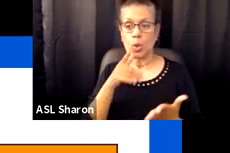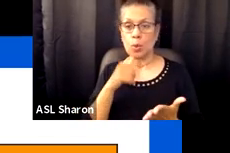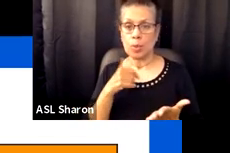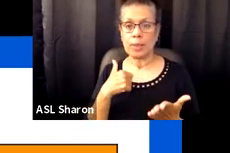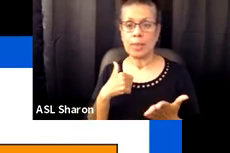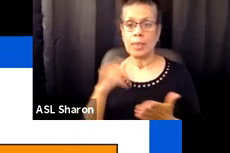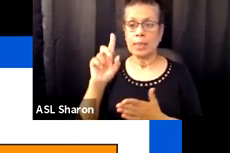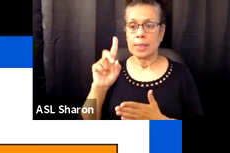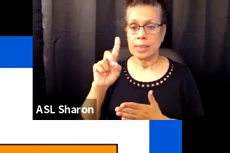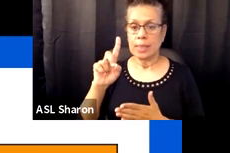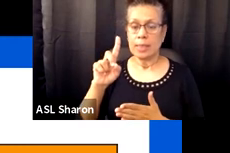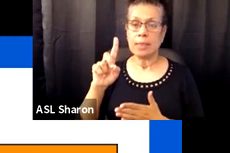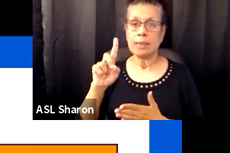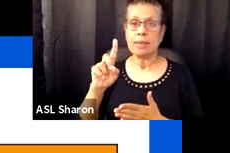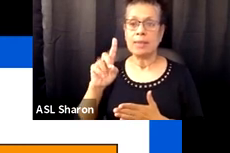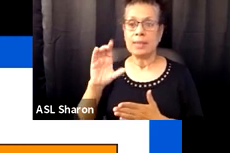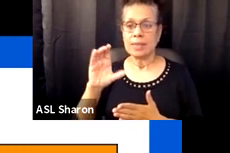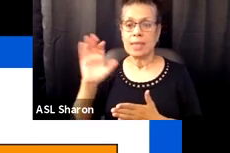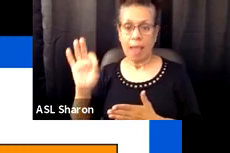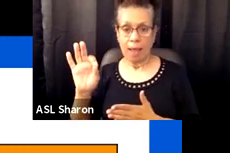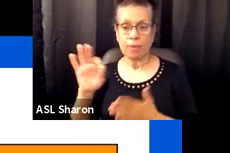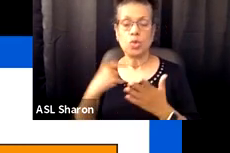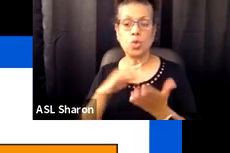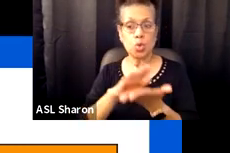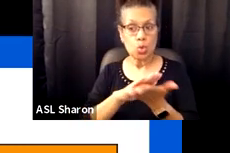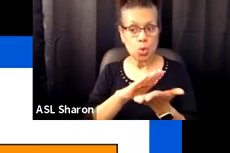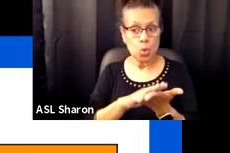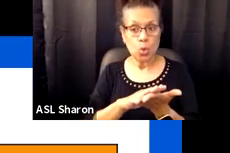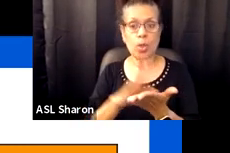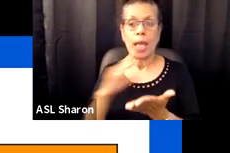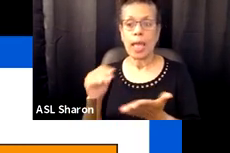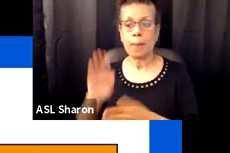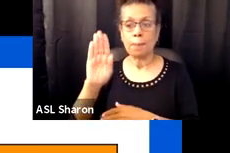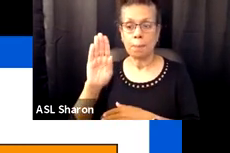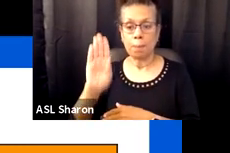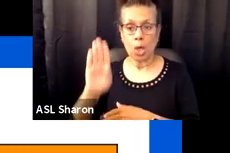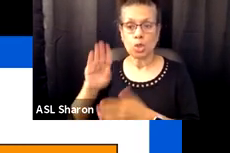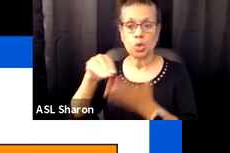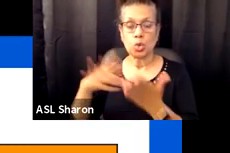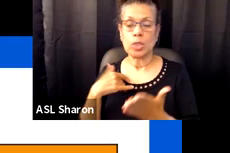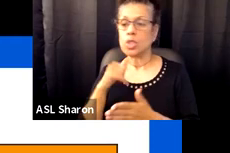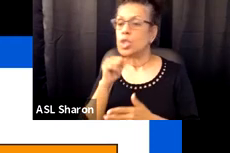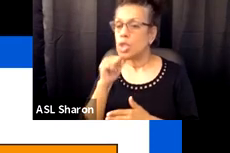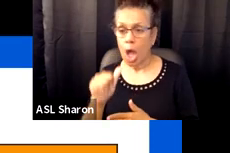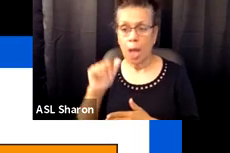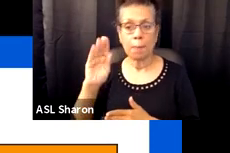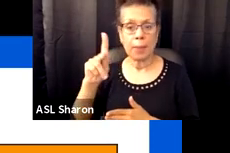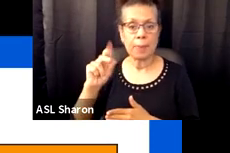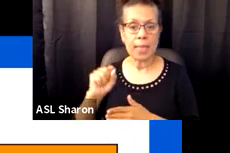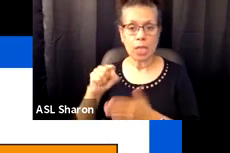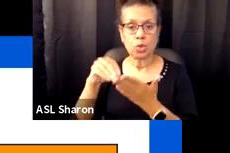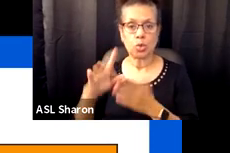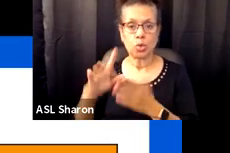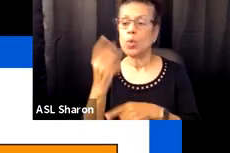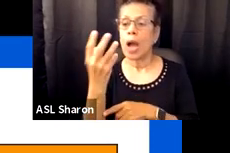of children's and families to their school buildings as well as boston students to non-bps schools located outside of